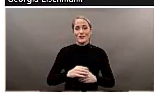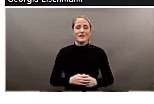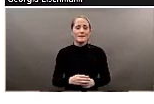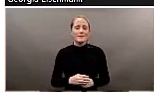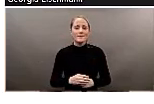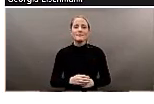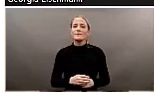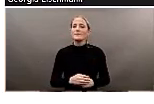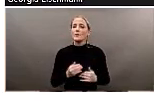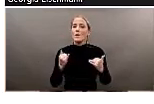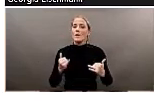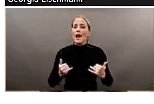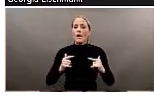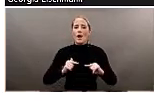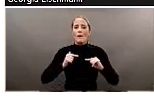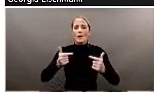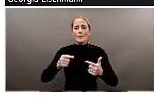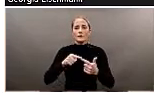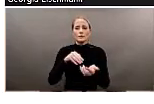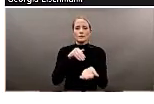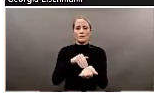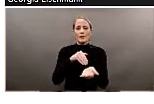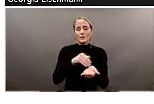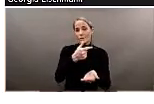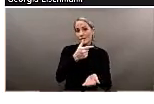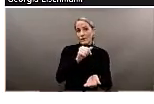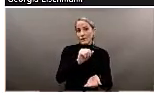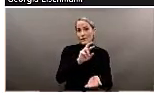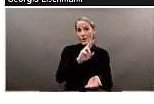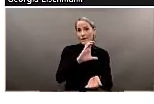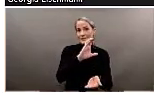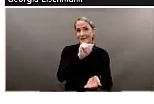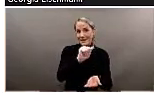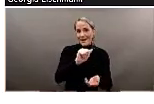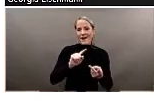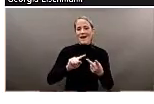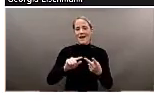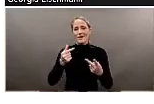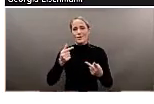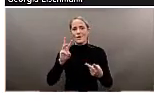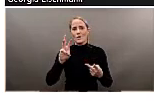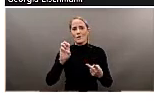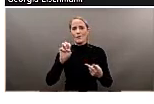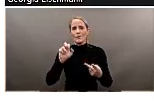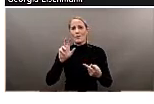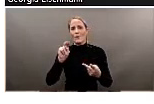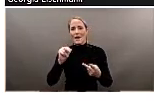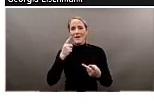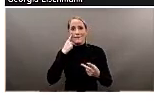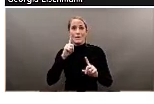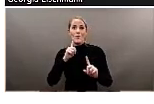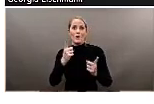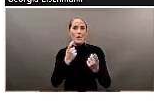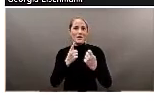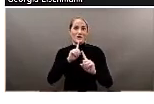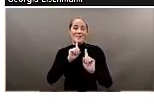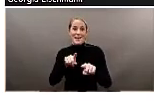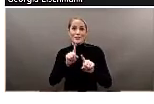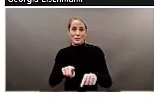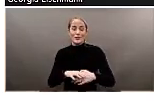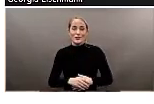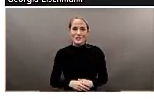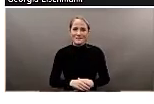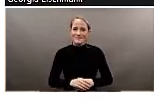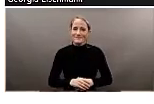out after the webinar. Thank you. And then I'll pass it on to Dr. Garcia and Gwen. Both will be going through